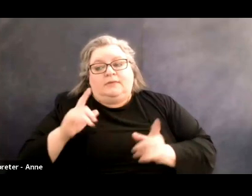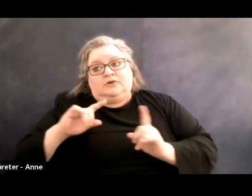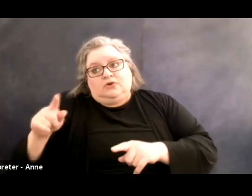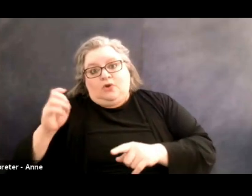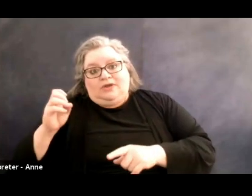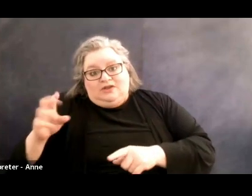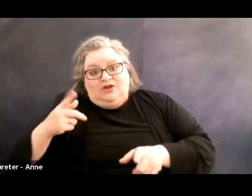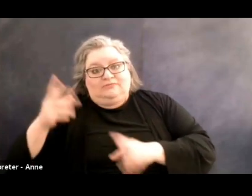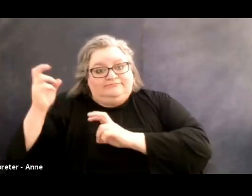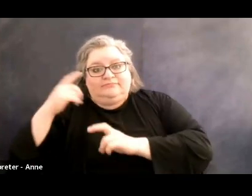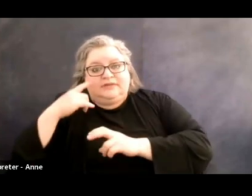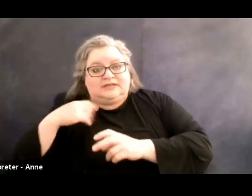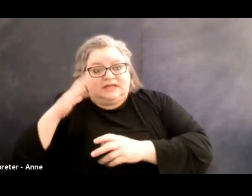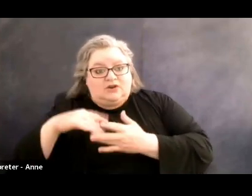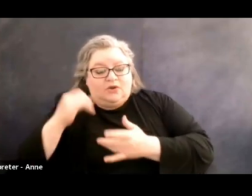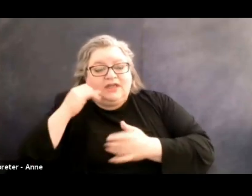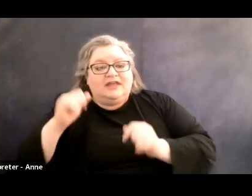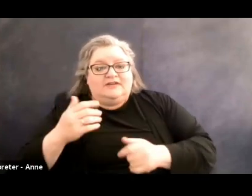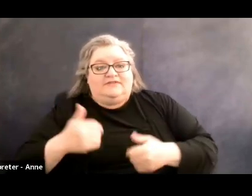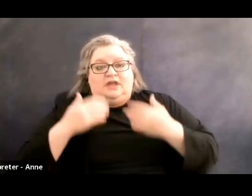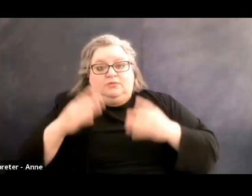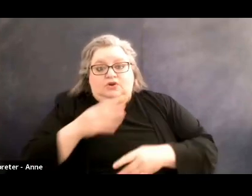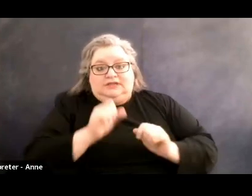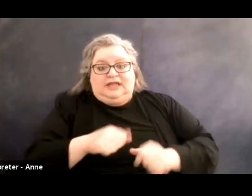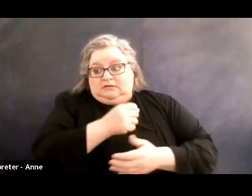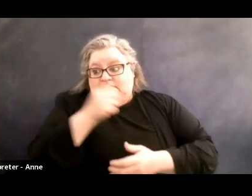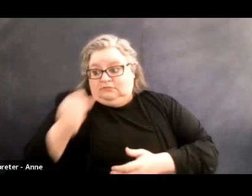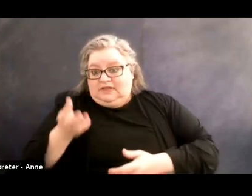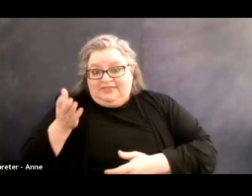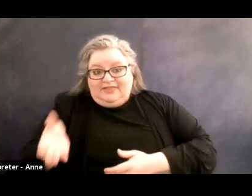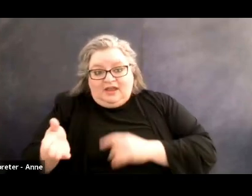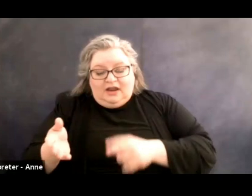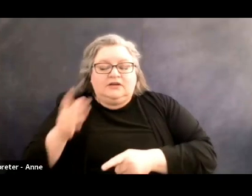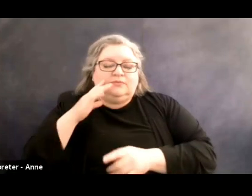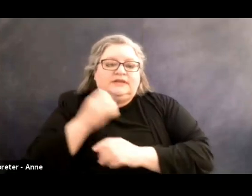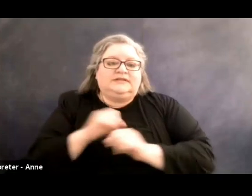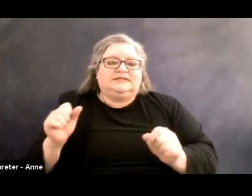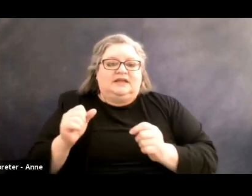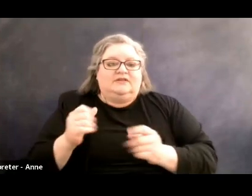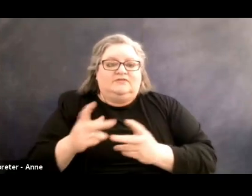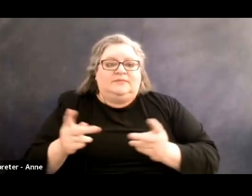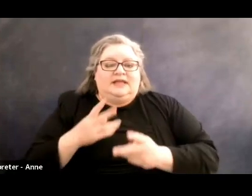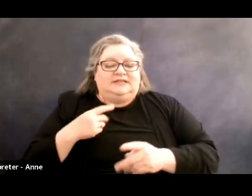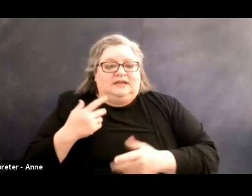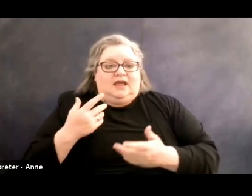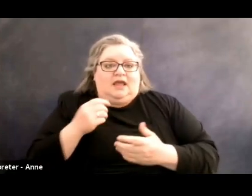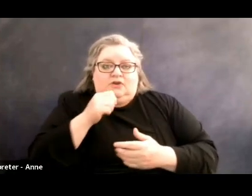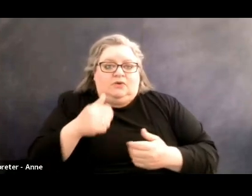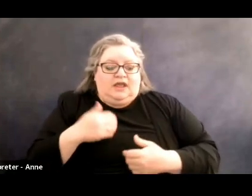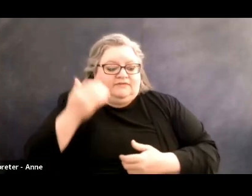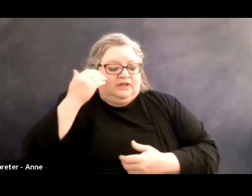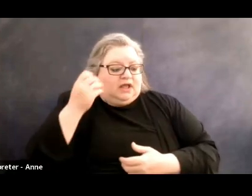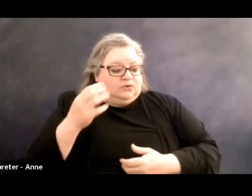emergency room because I know if I can get my young person there, they're definitely going to be in a much safe place. And I don't have the knowledge